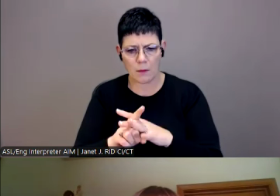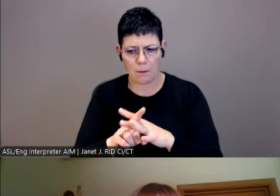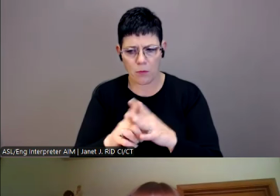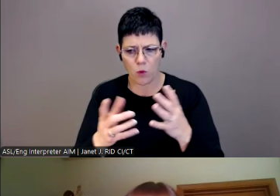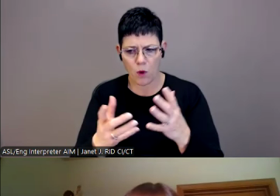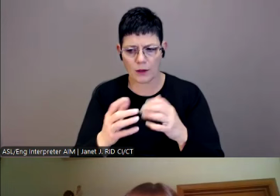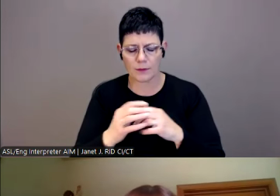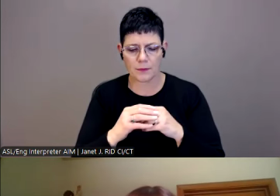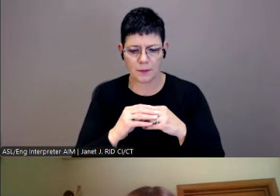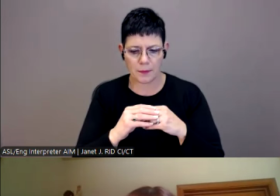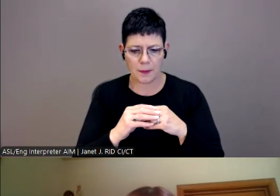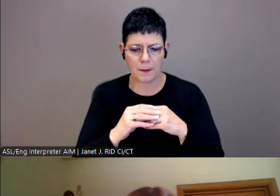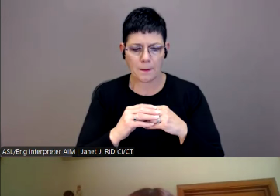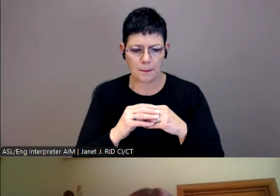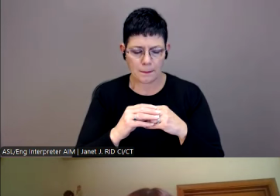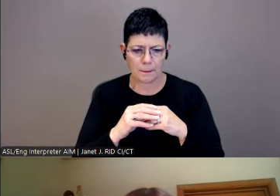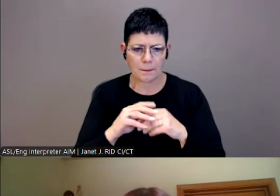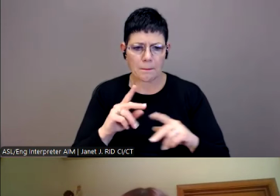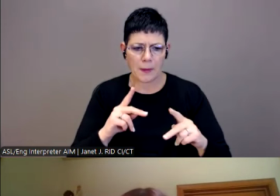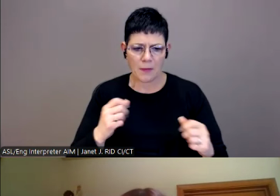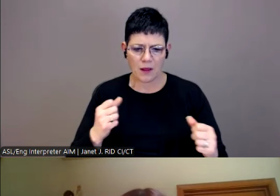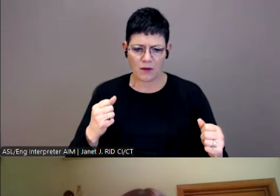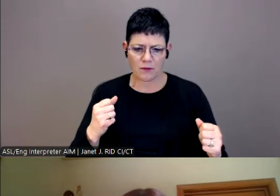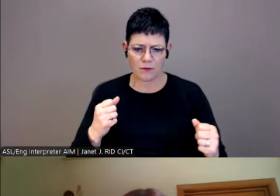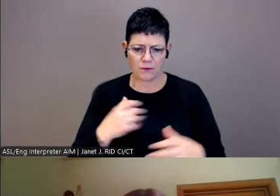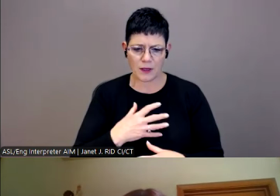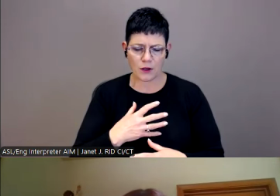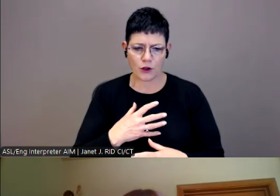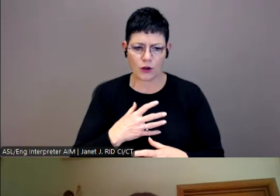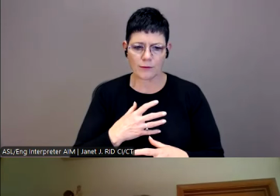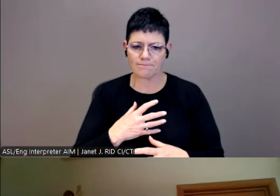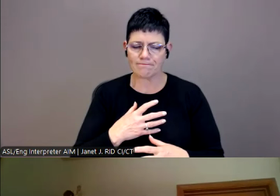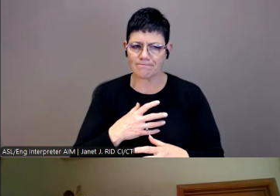being fearful of not being your authentic self.